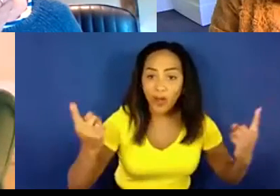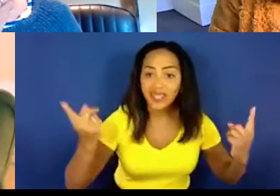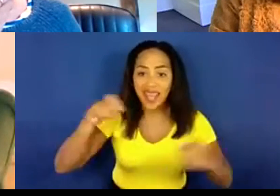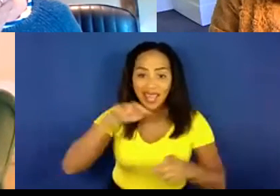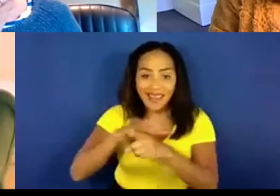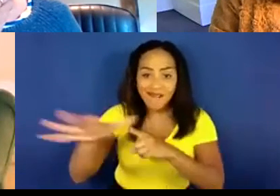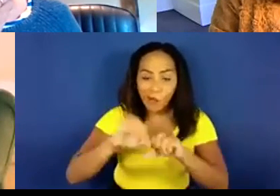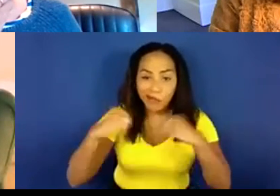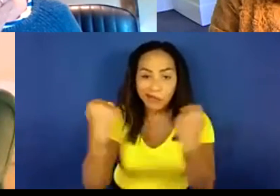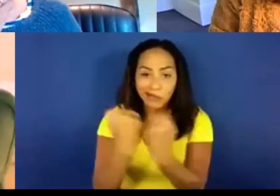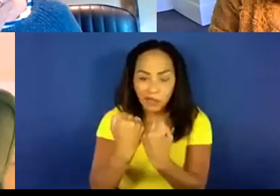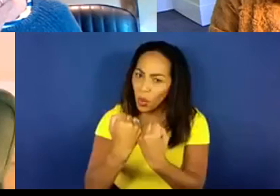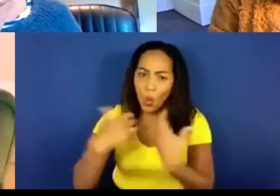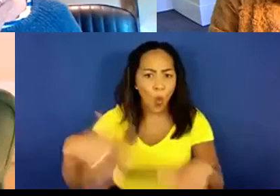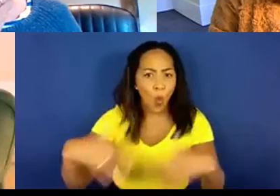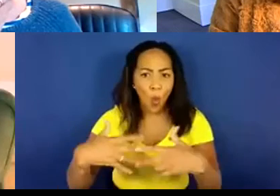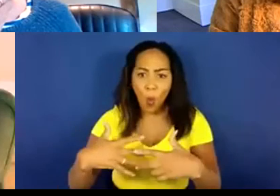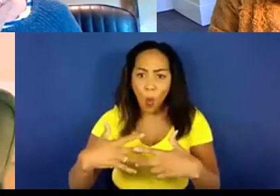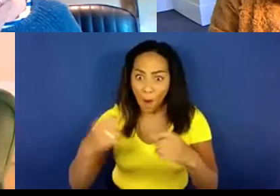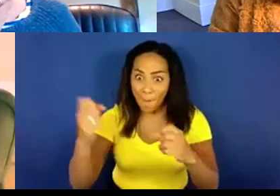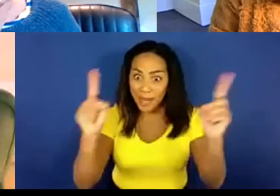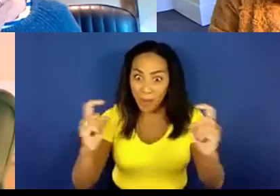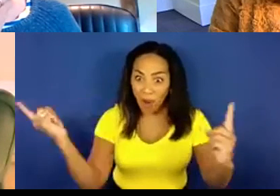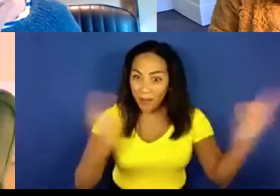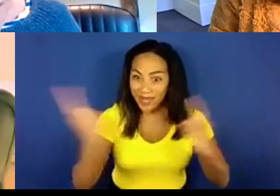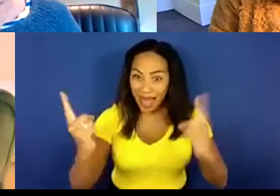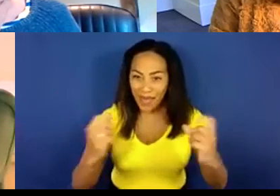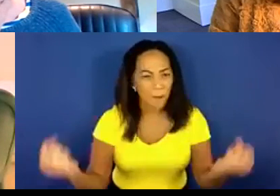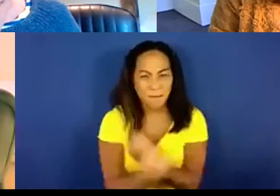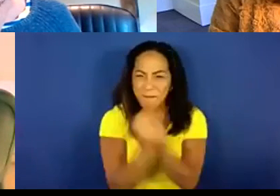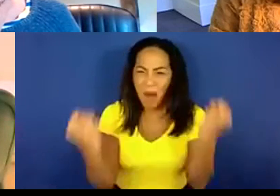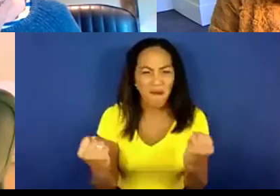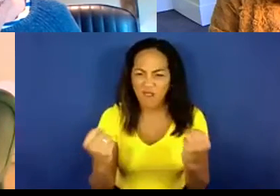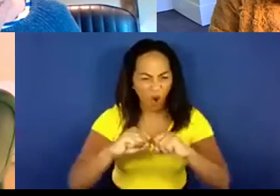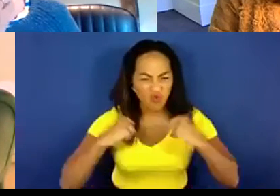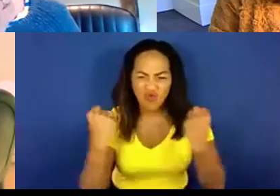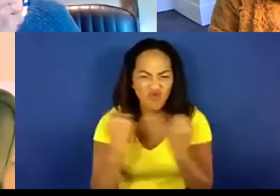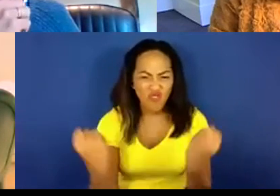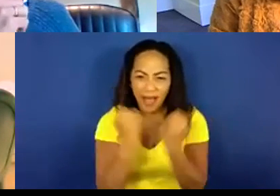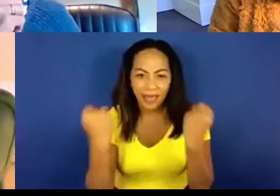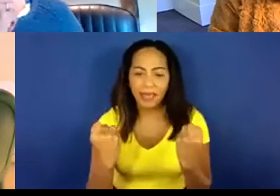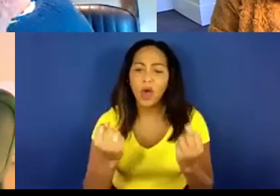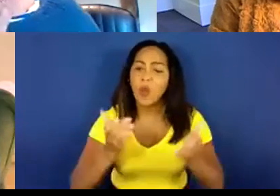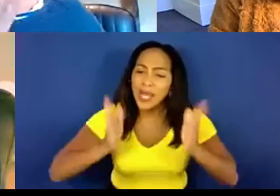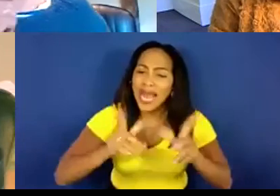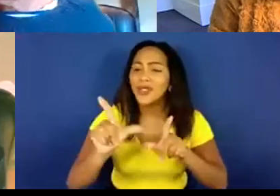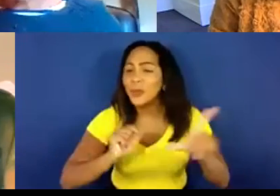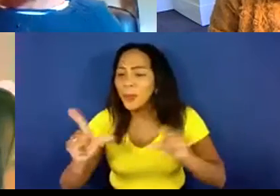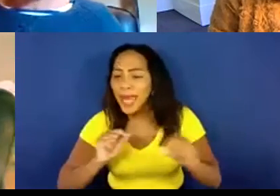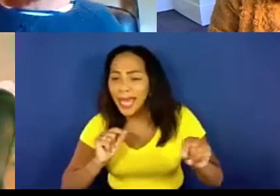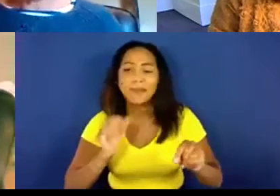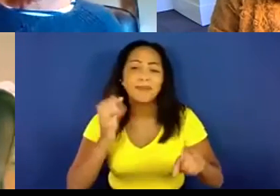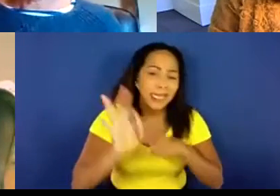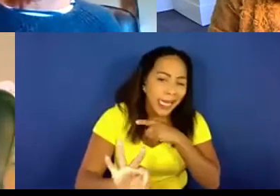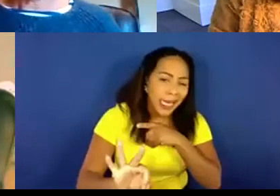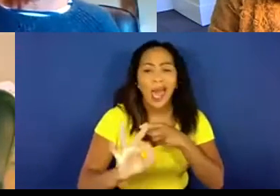there's such a strength in numbers. So obviously we had to choose particular partners, which isn't ideal, you know, so that's more the